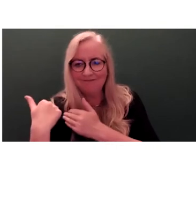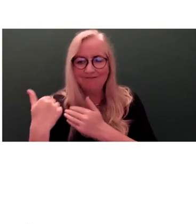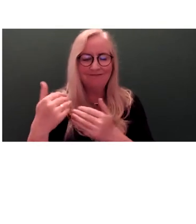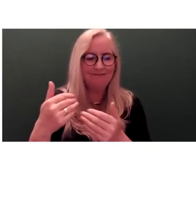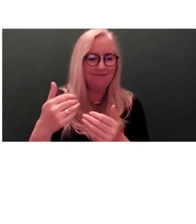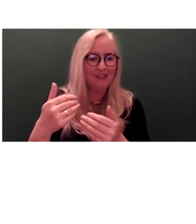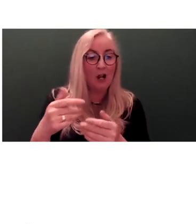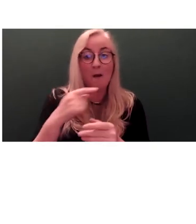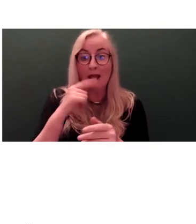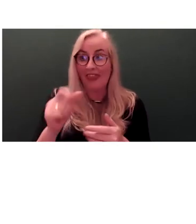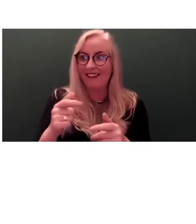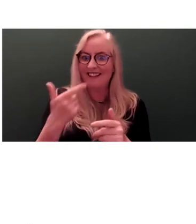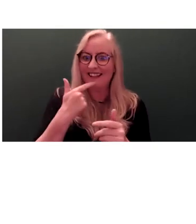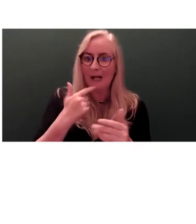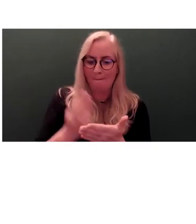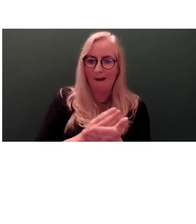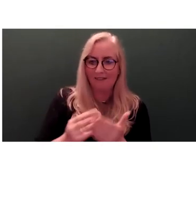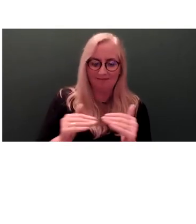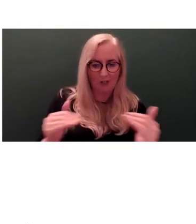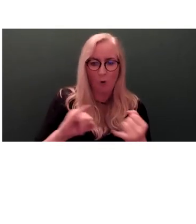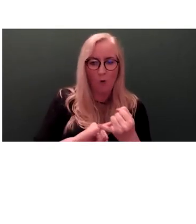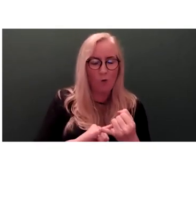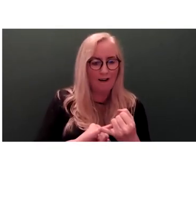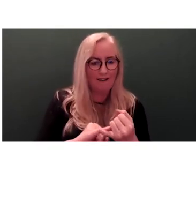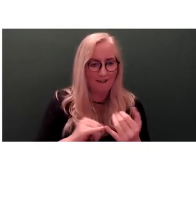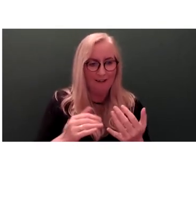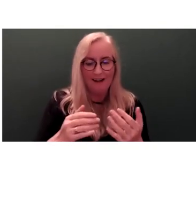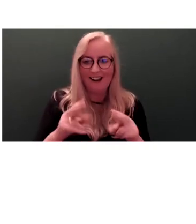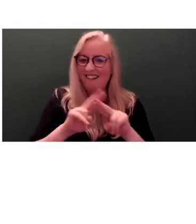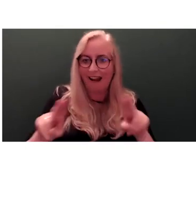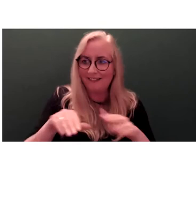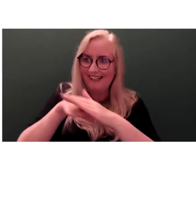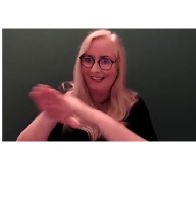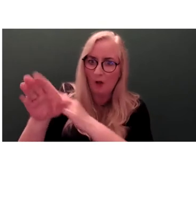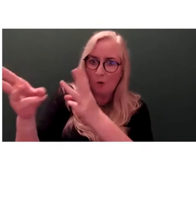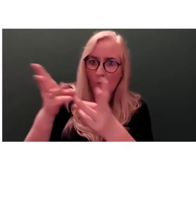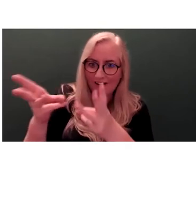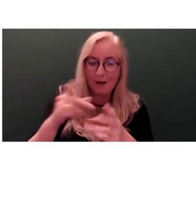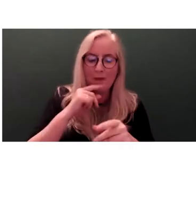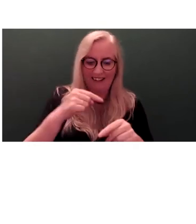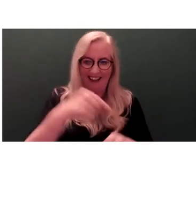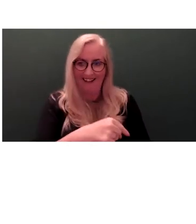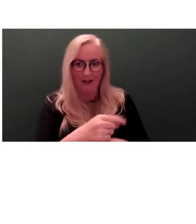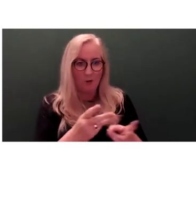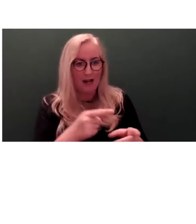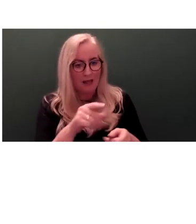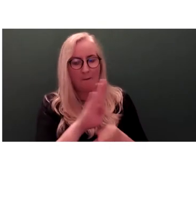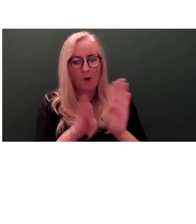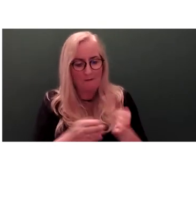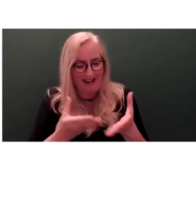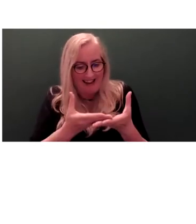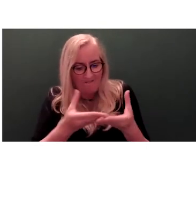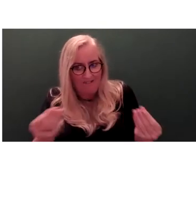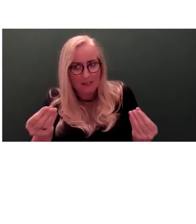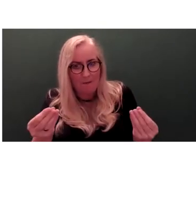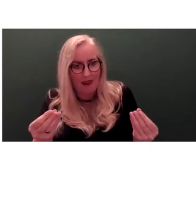you could have a second tier of people who are outside the outside the workplace, working but outside the workplace, and hence a little bit invisible. That issue